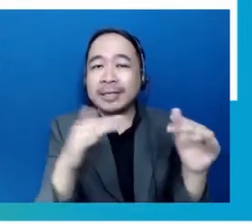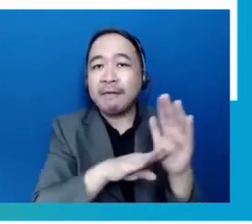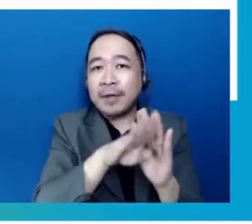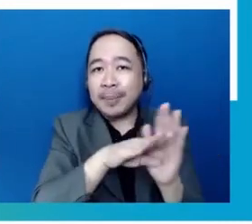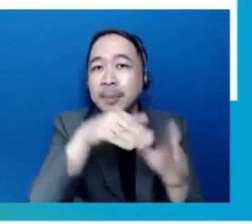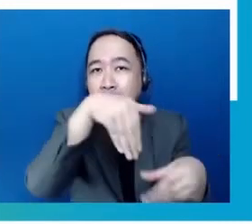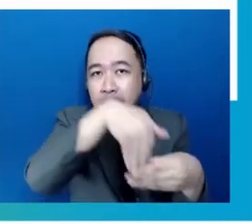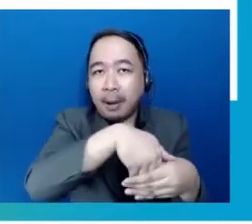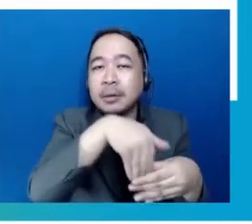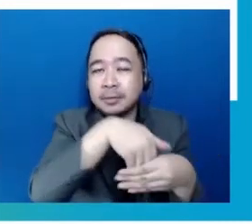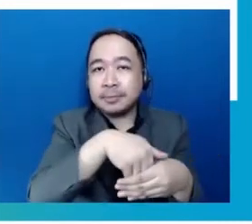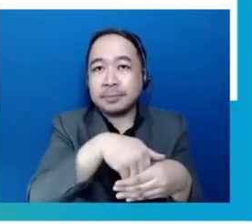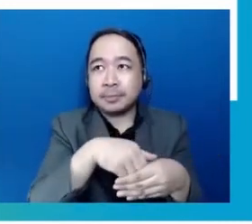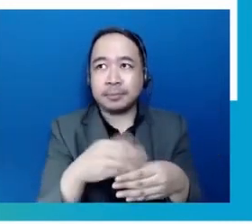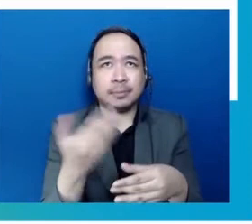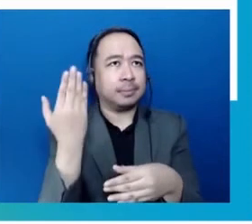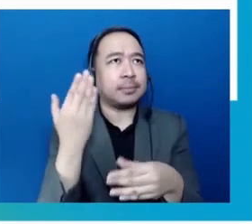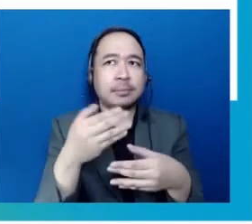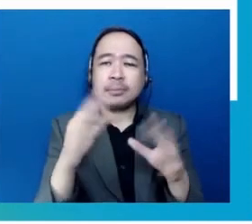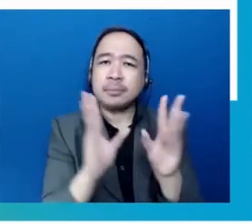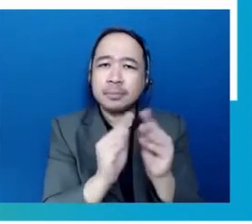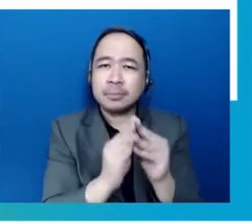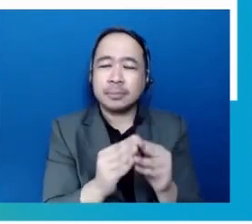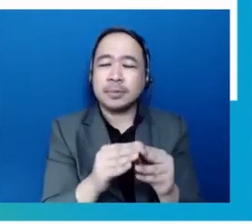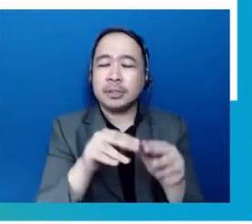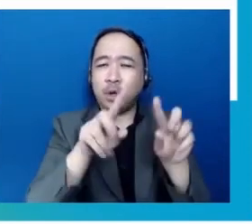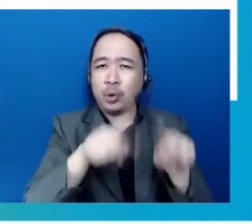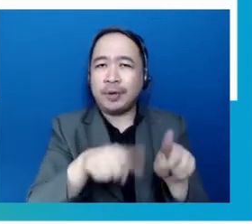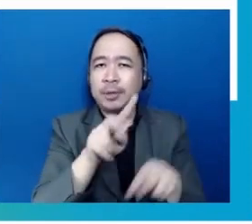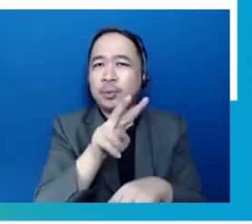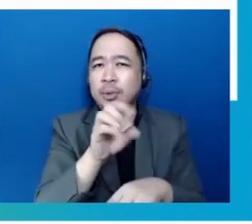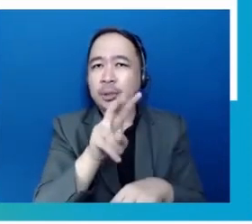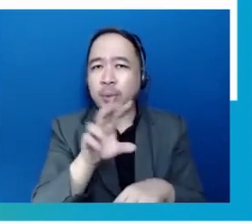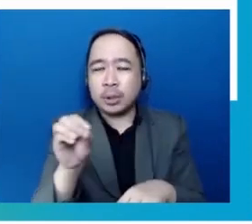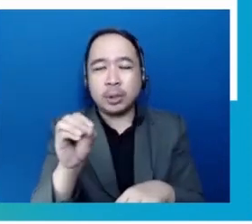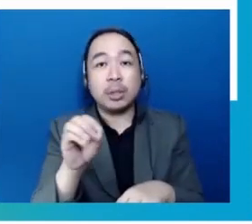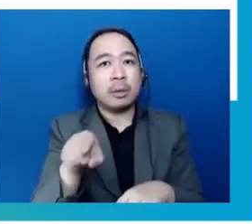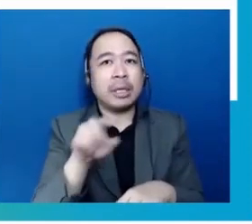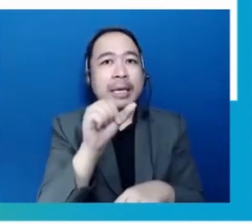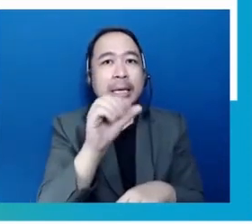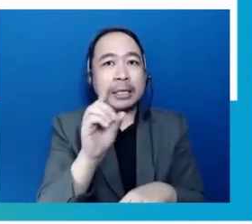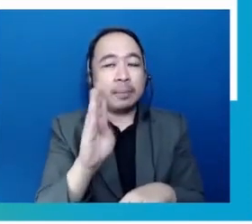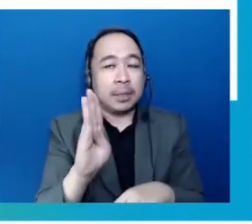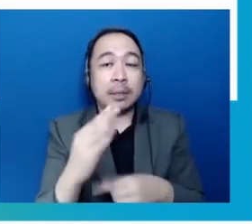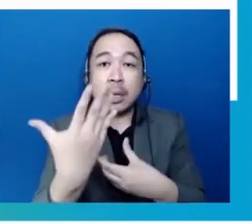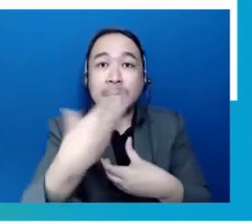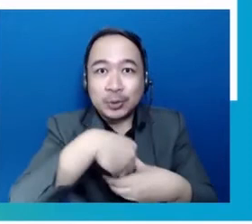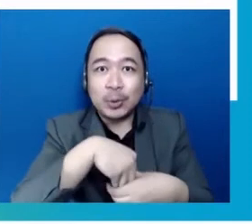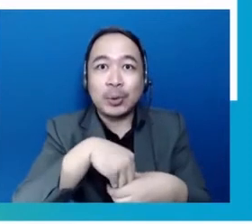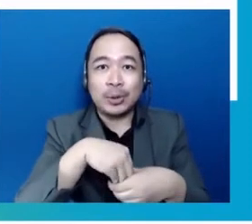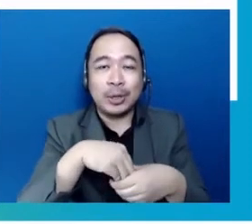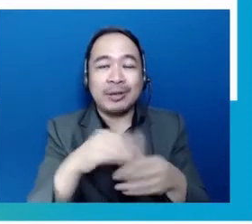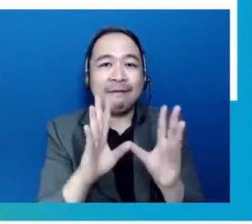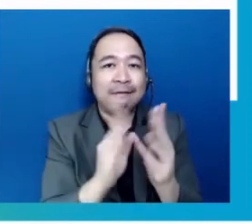stakeholders in November 2020, and ADB especially also engaged on the topic with the NGO forum during